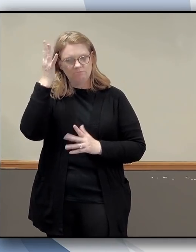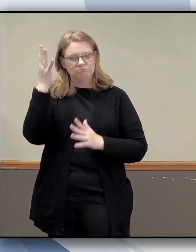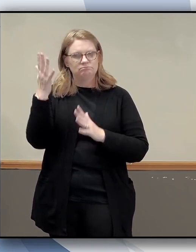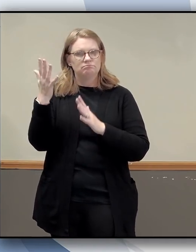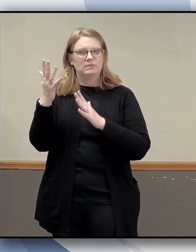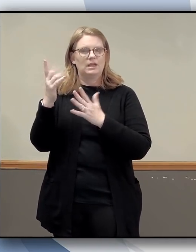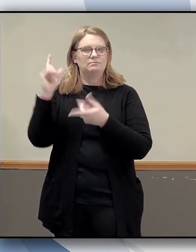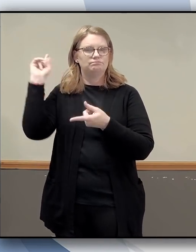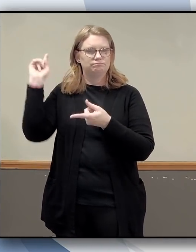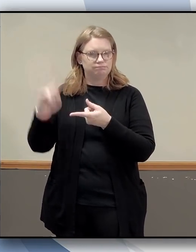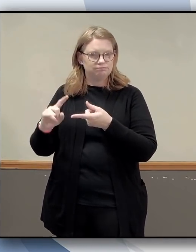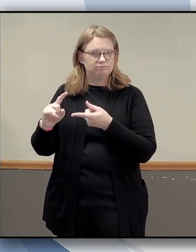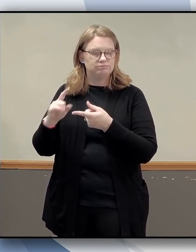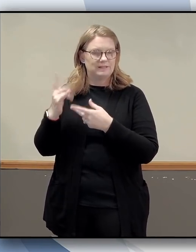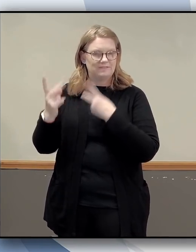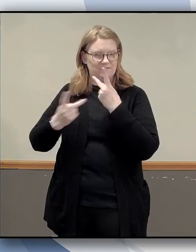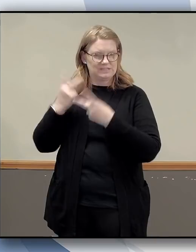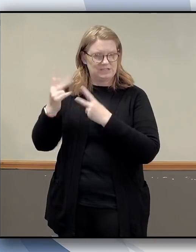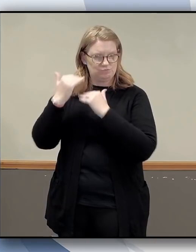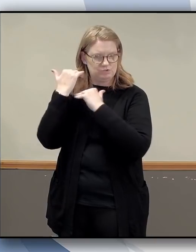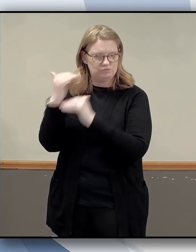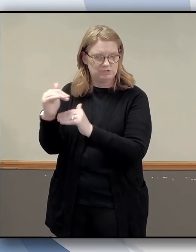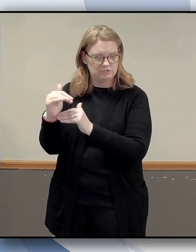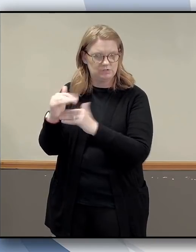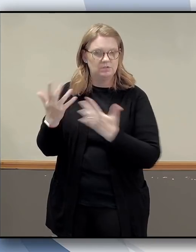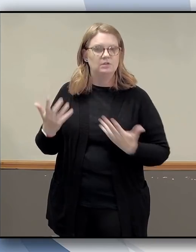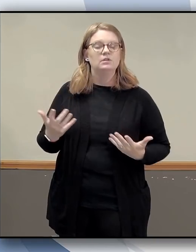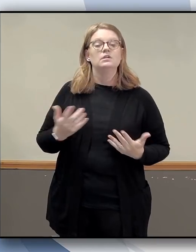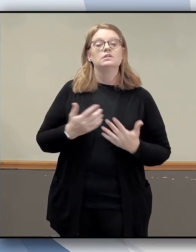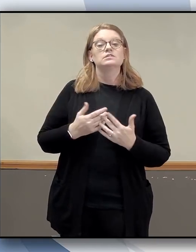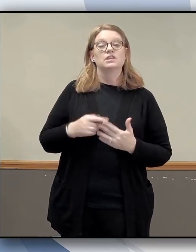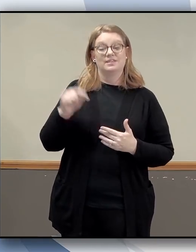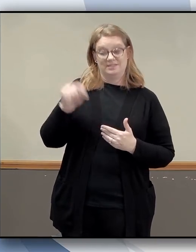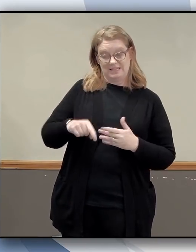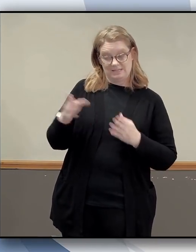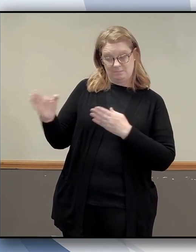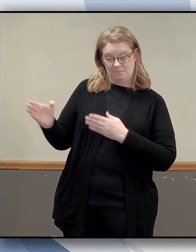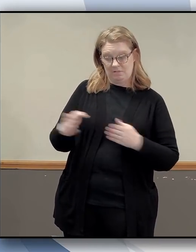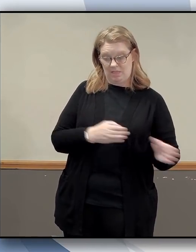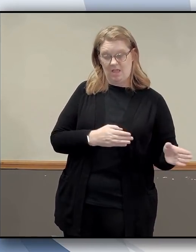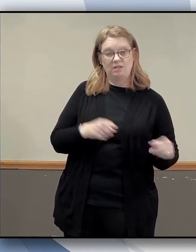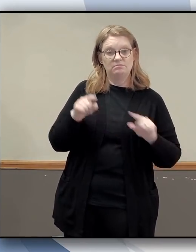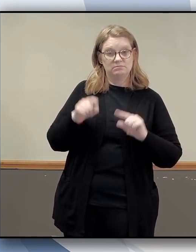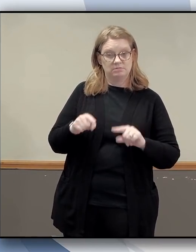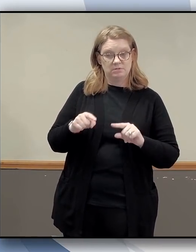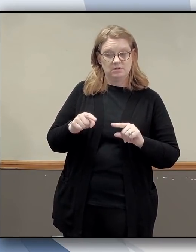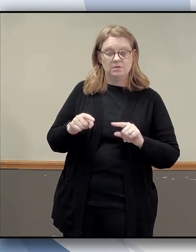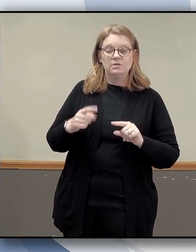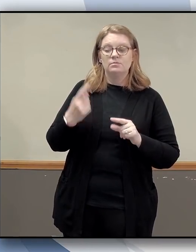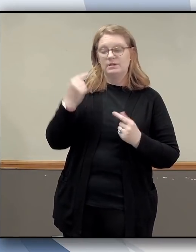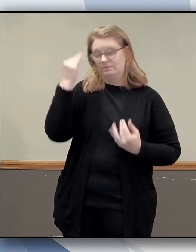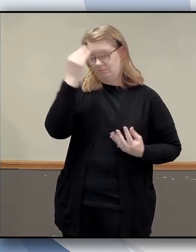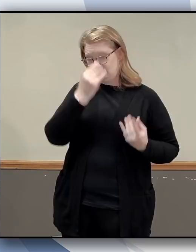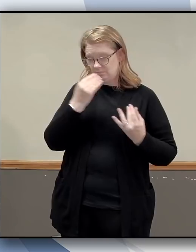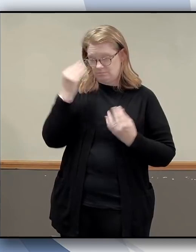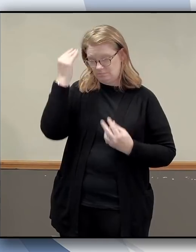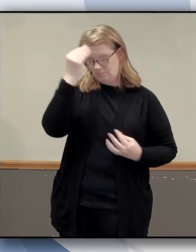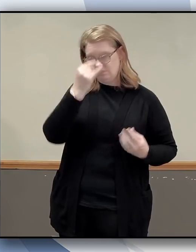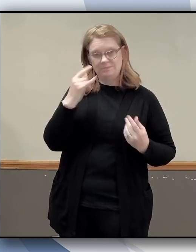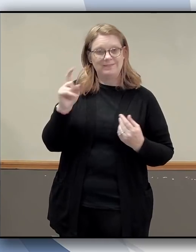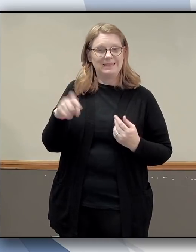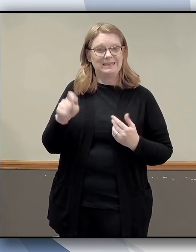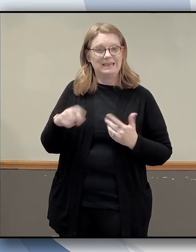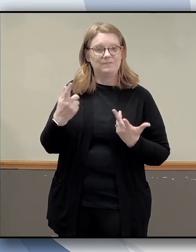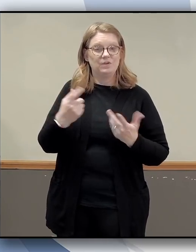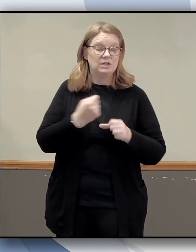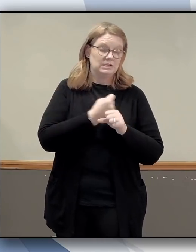restrictions. Every modification and advancement in this plan has been made while taking into consideration the need for